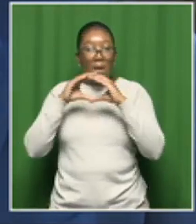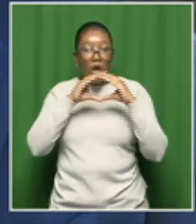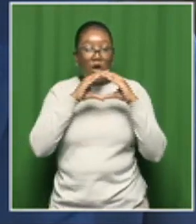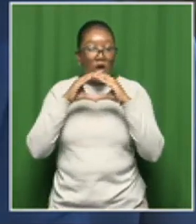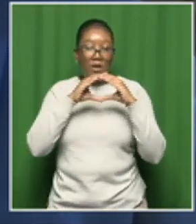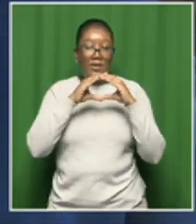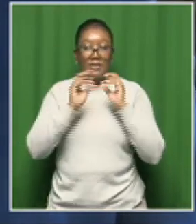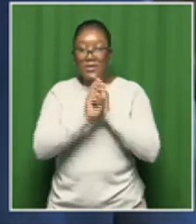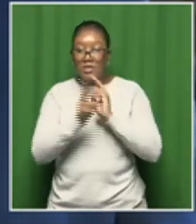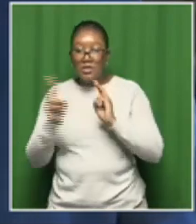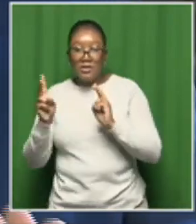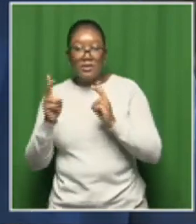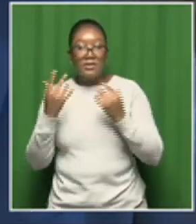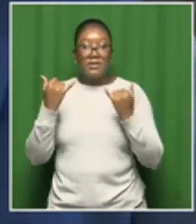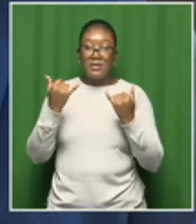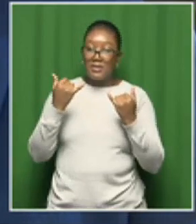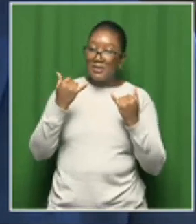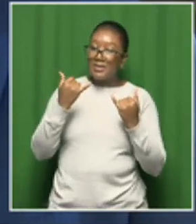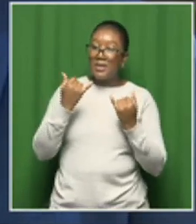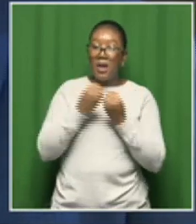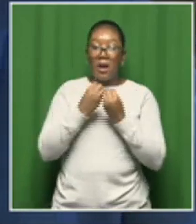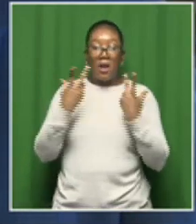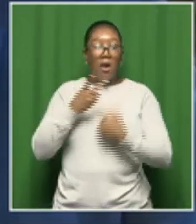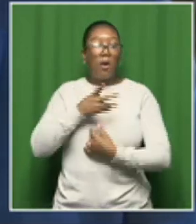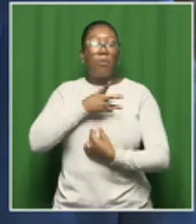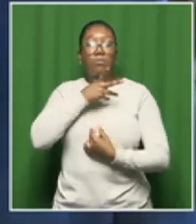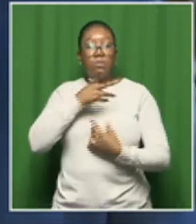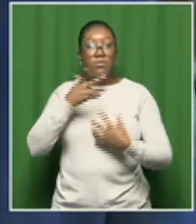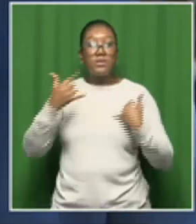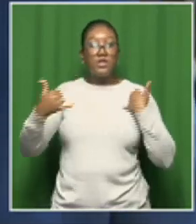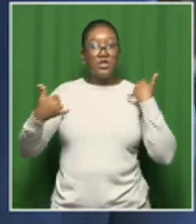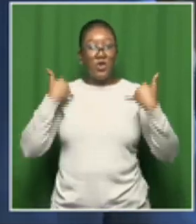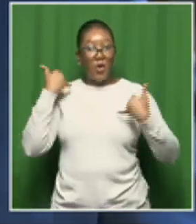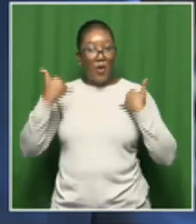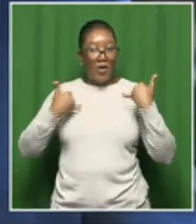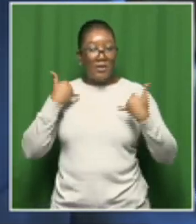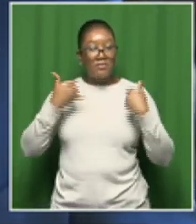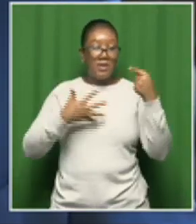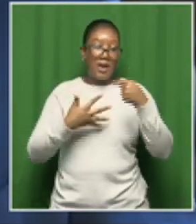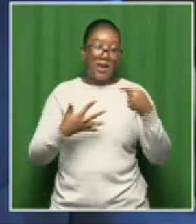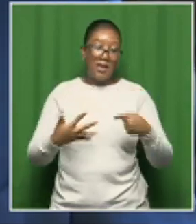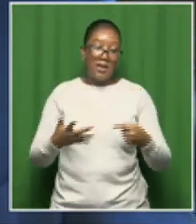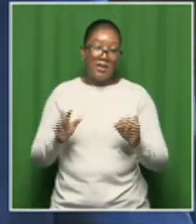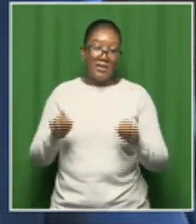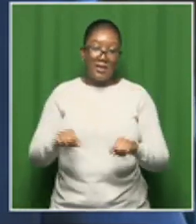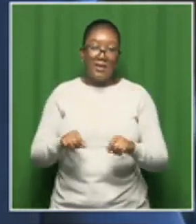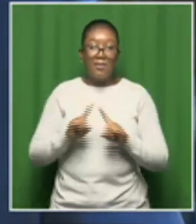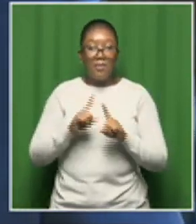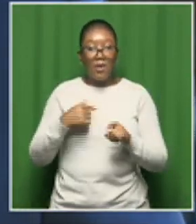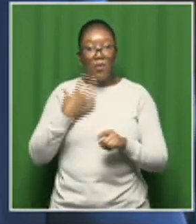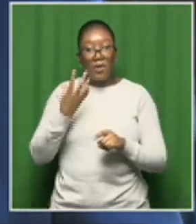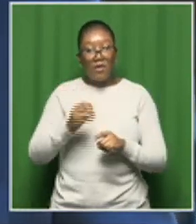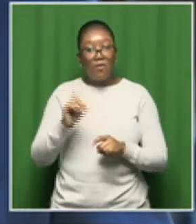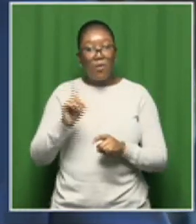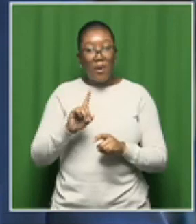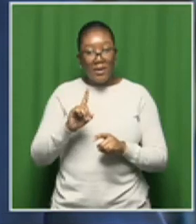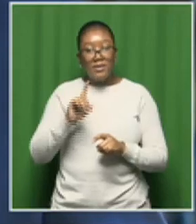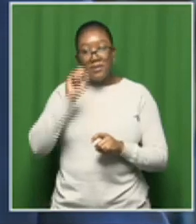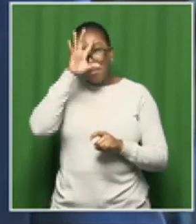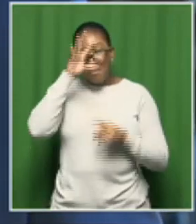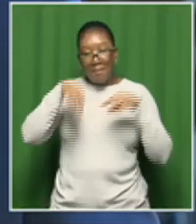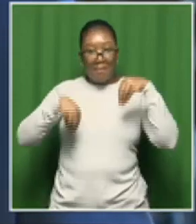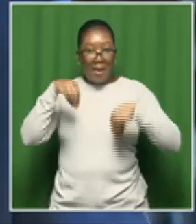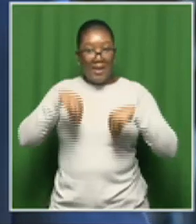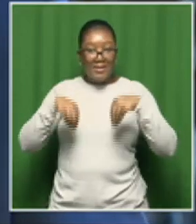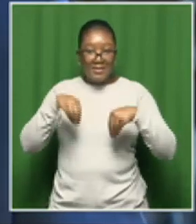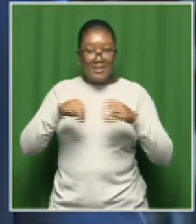got the Rise, we've got Can Girls. We've got entertainment throughout the entire holiday. And most importantly, we've got the mine. It is the only mine that you can